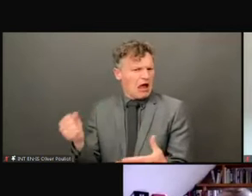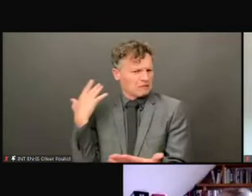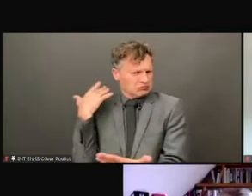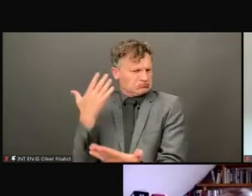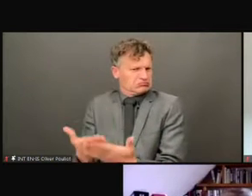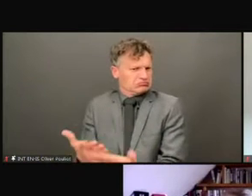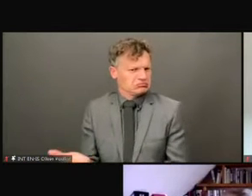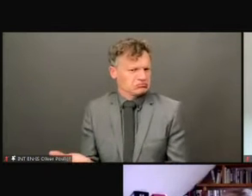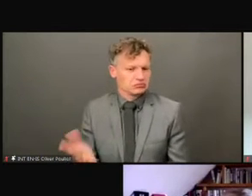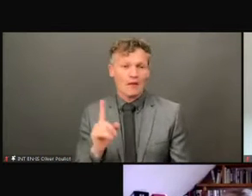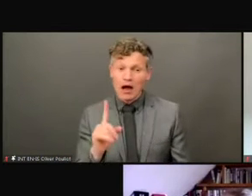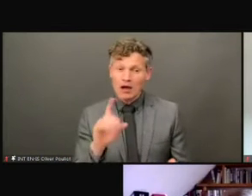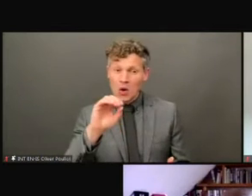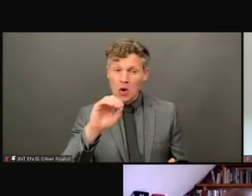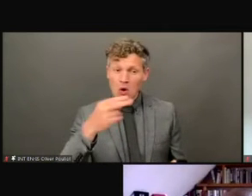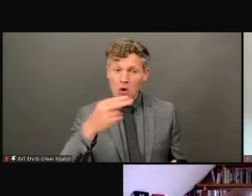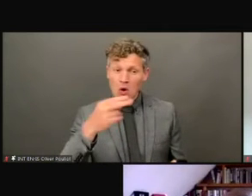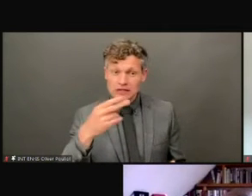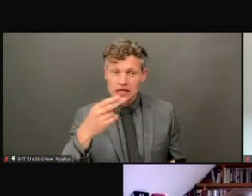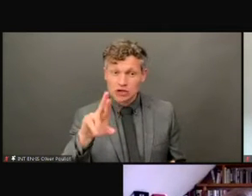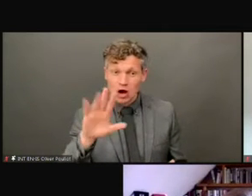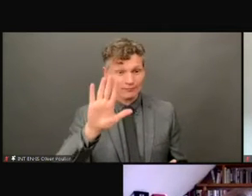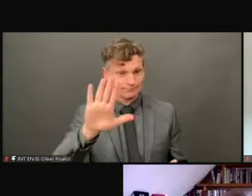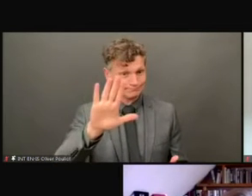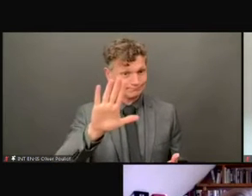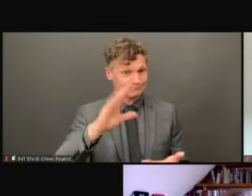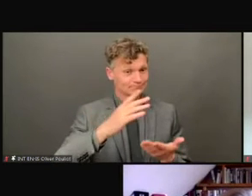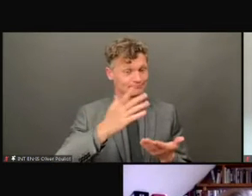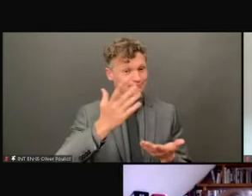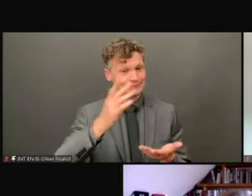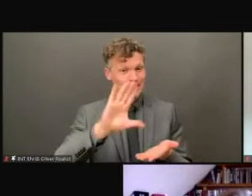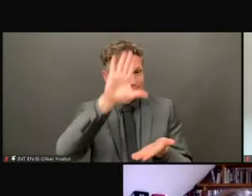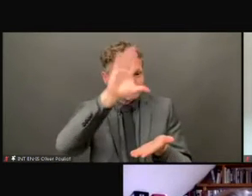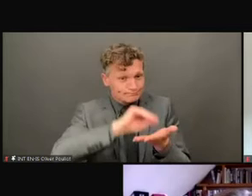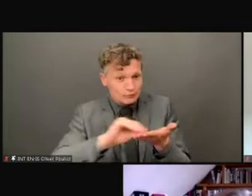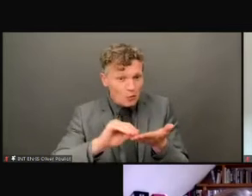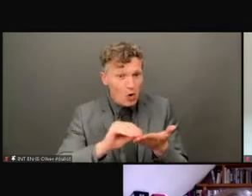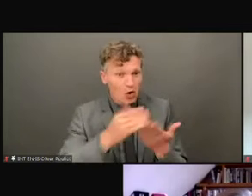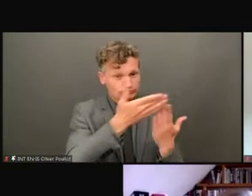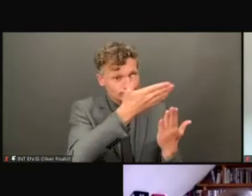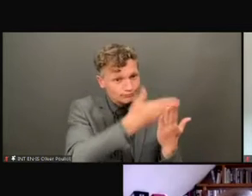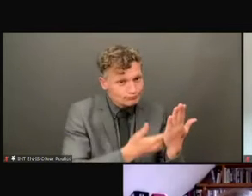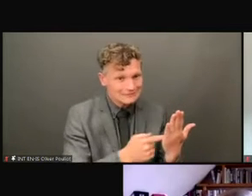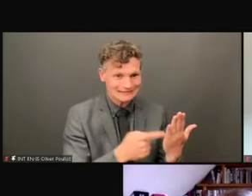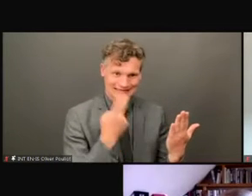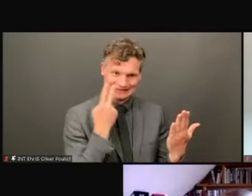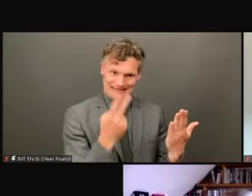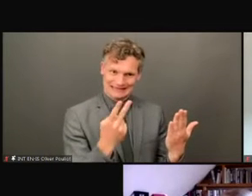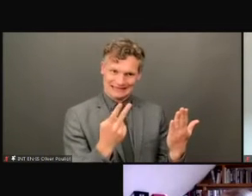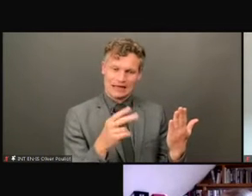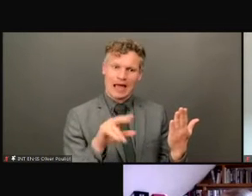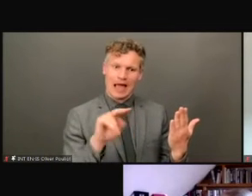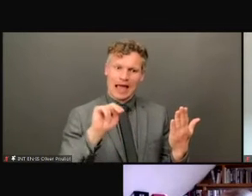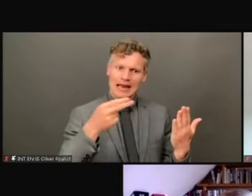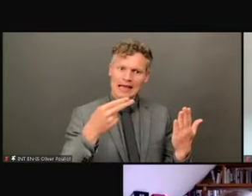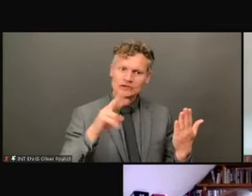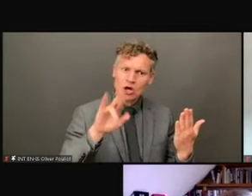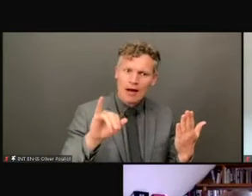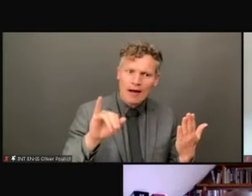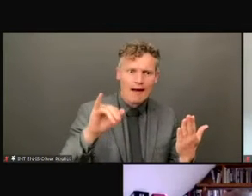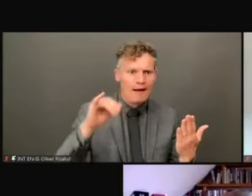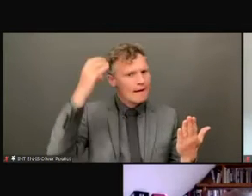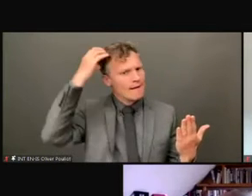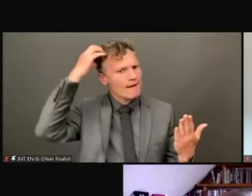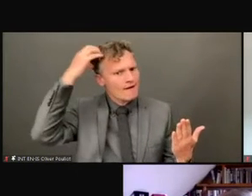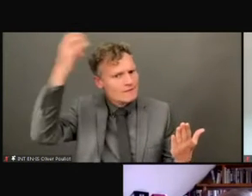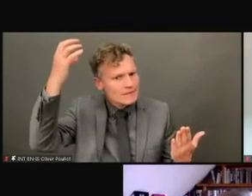us relevant evidence that governments, civil society organizations, NHRIs and UN organizations